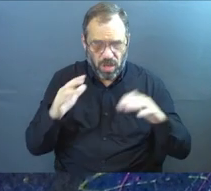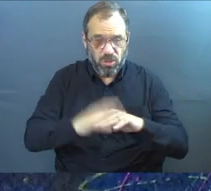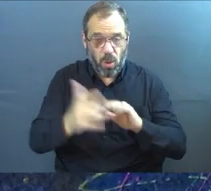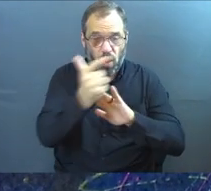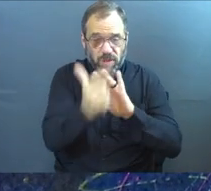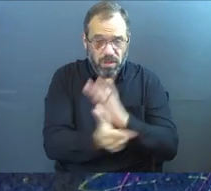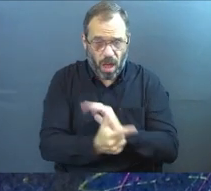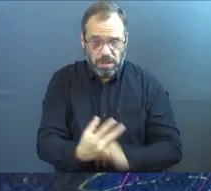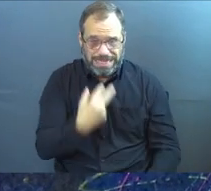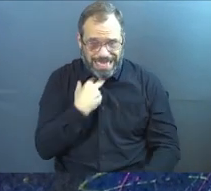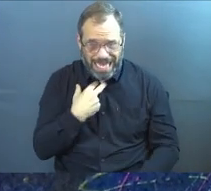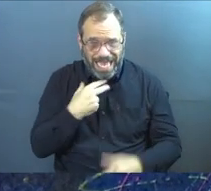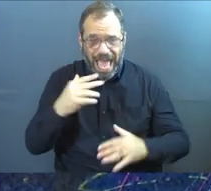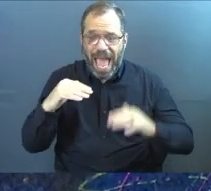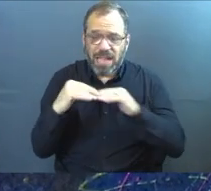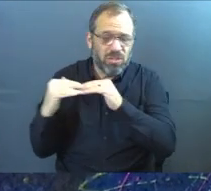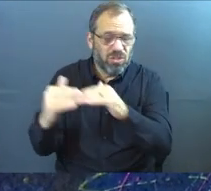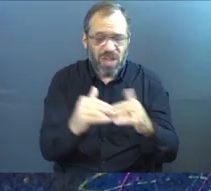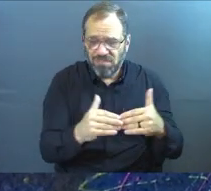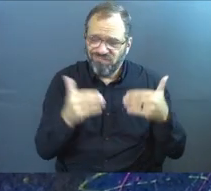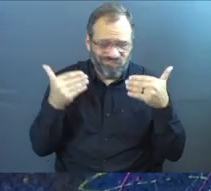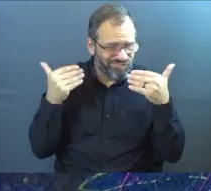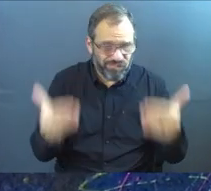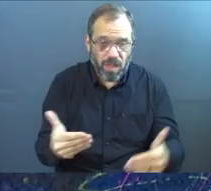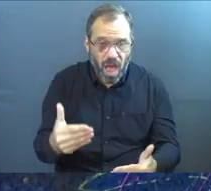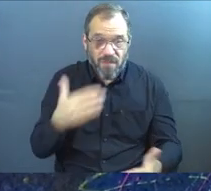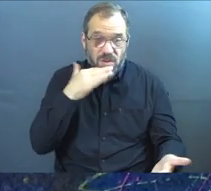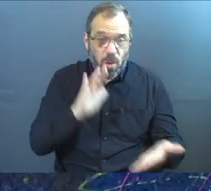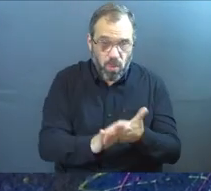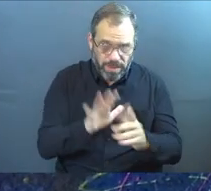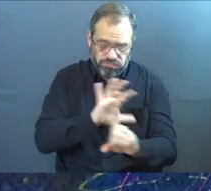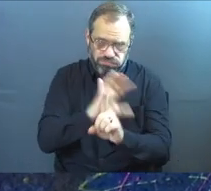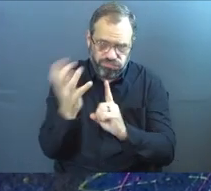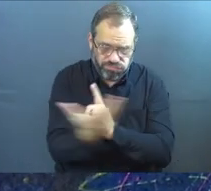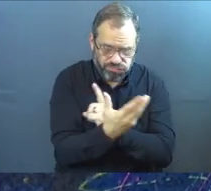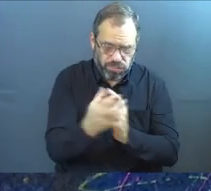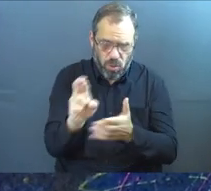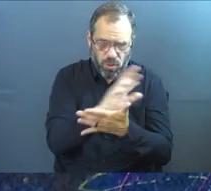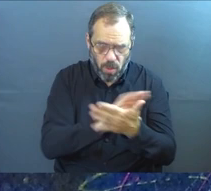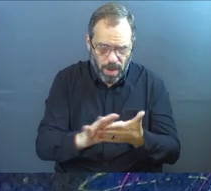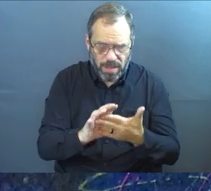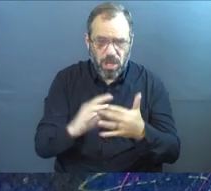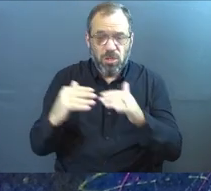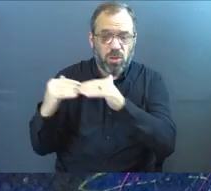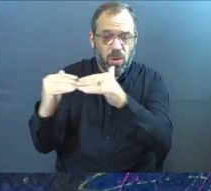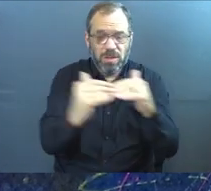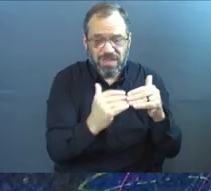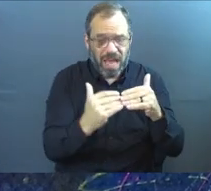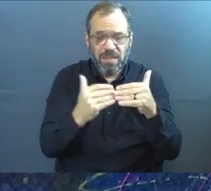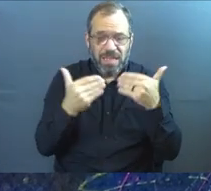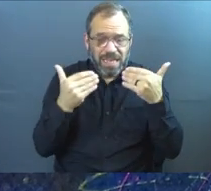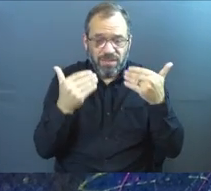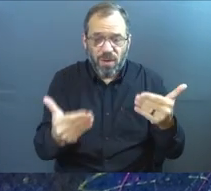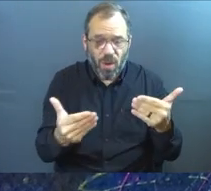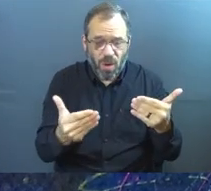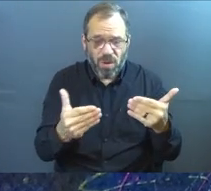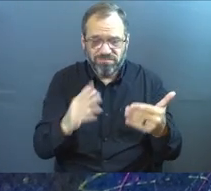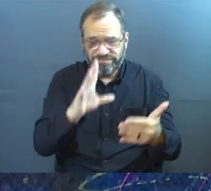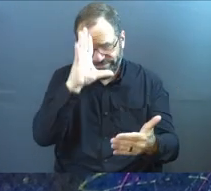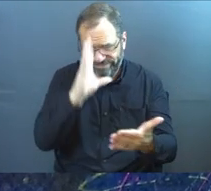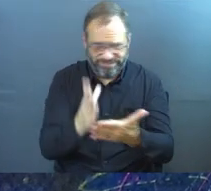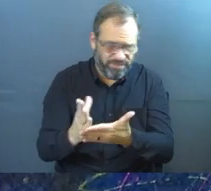law is paralyzed and justice never goes forth. For the wicked surround the righteous. So justice goes forth